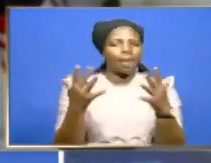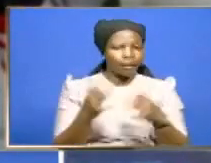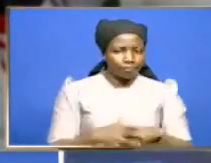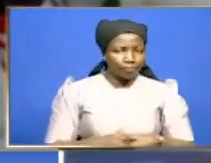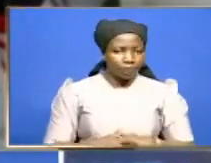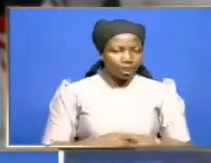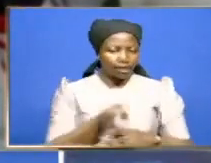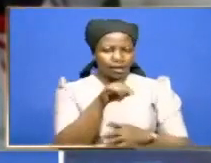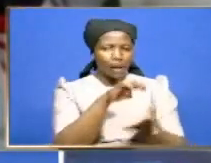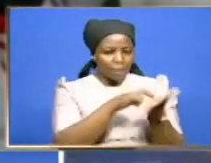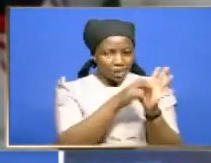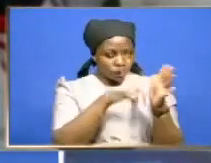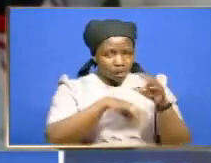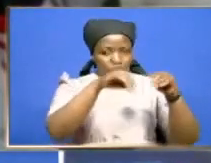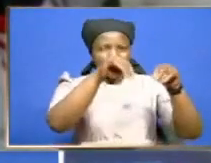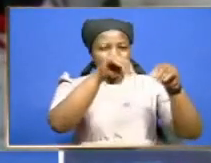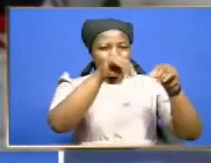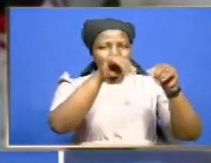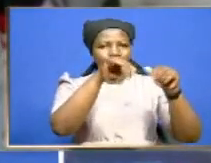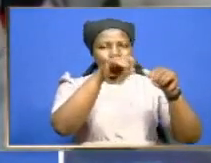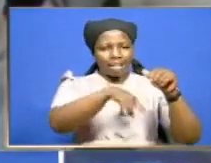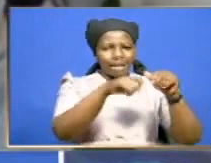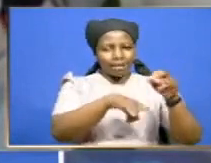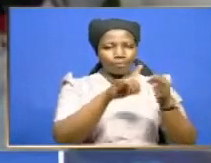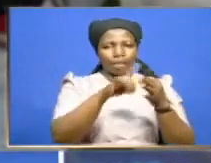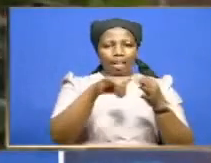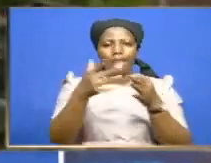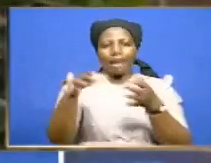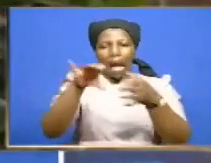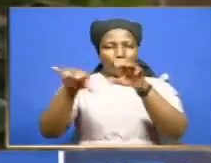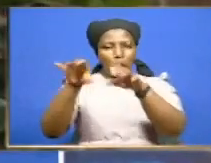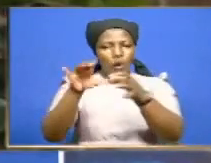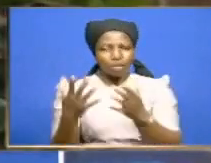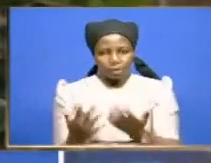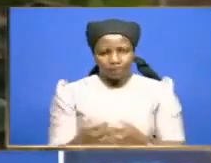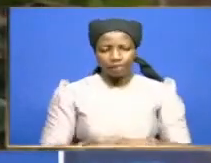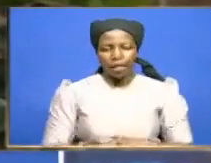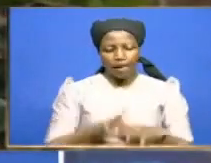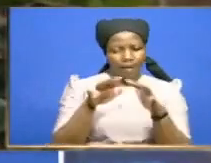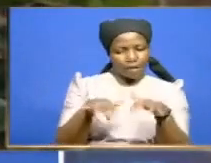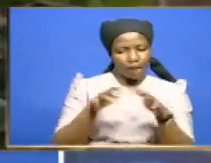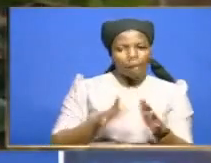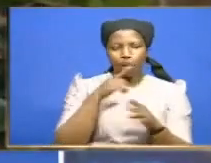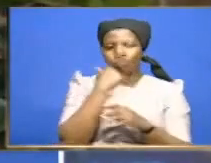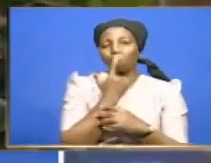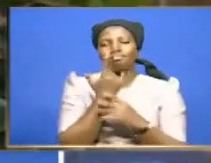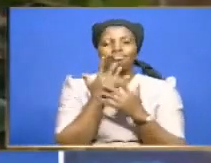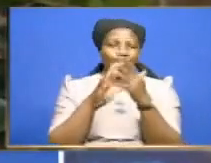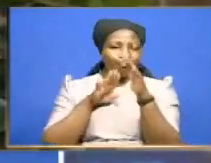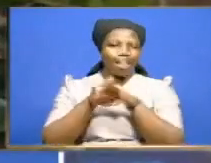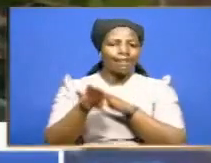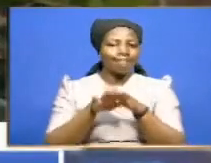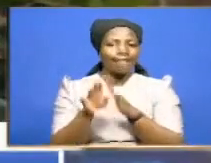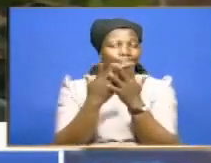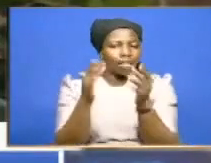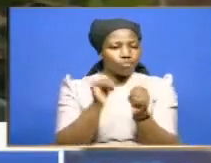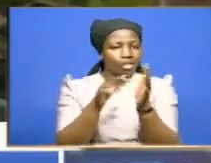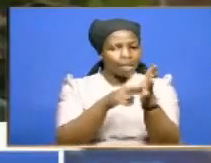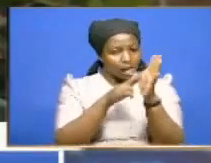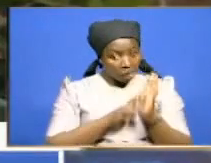means quality seed, quality agrochemicals. Farmers will access the inputs that they